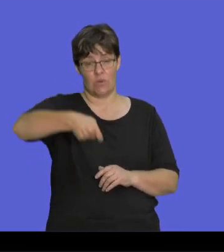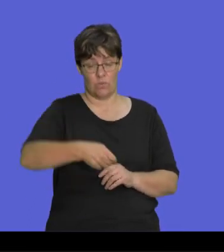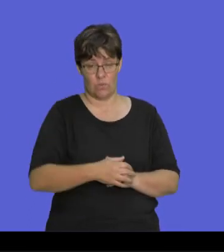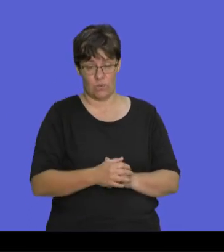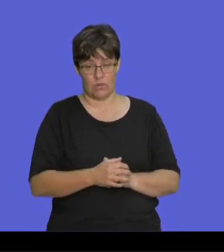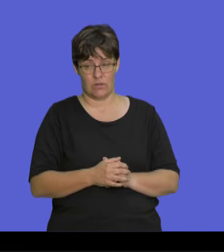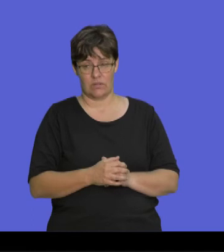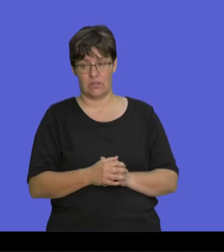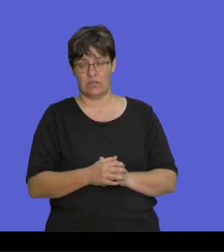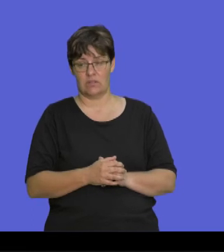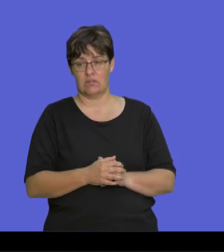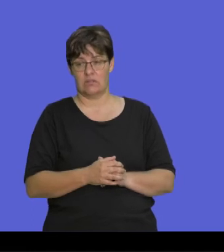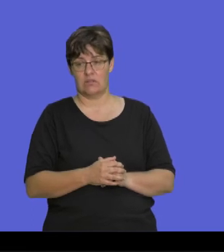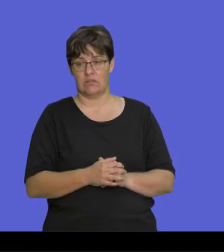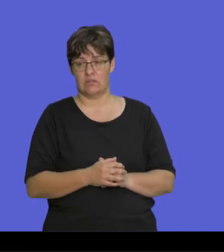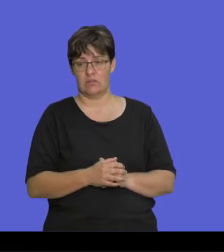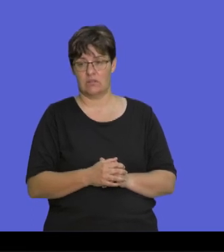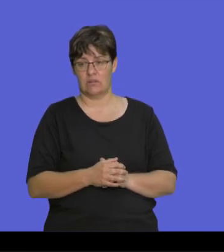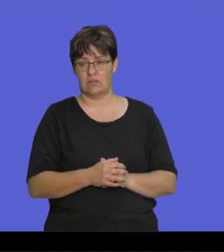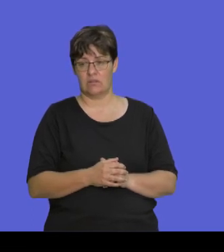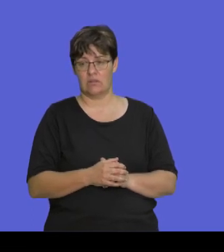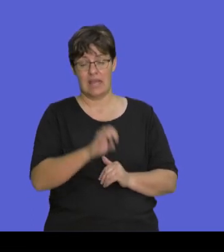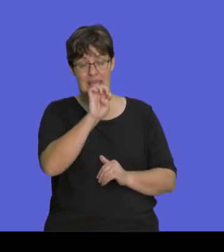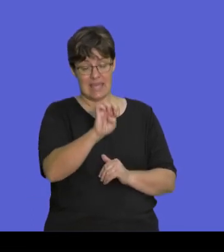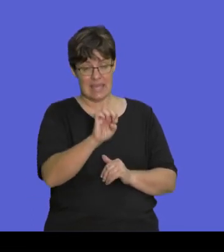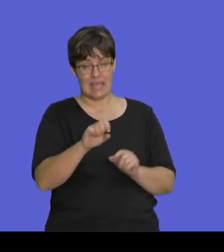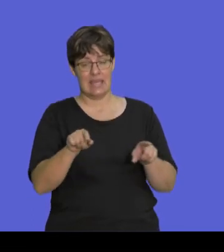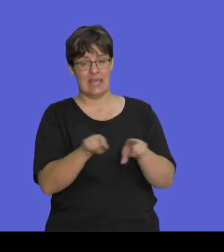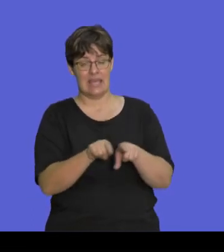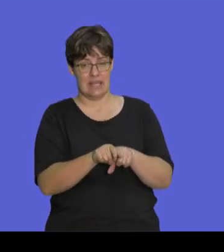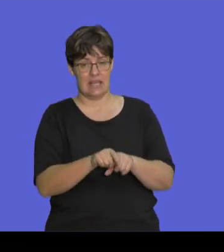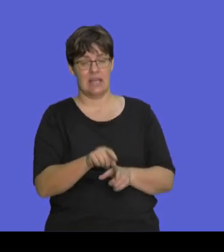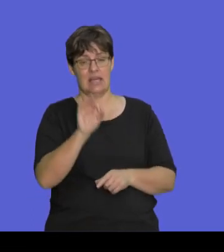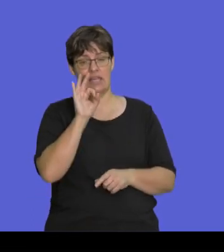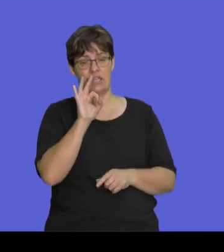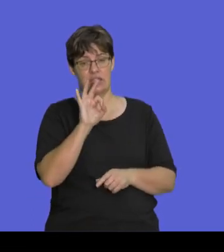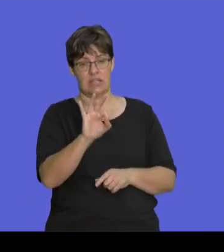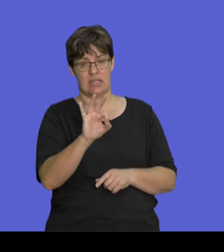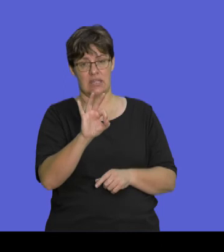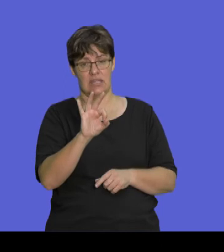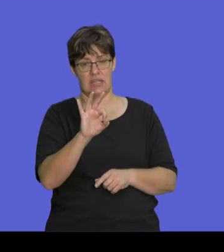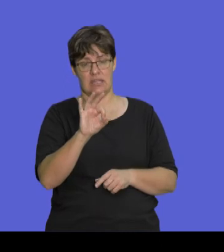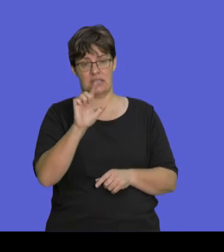3,750,000. Okay, so I'm gonna write that down. So E is equals to